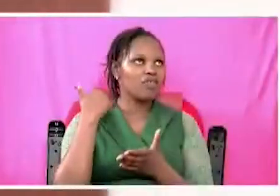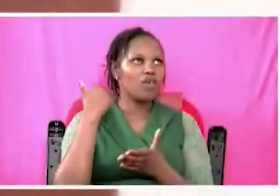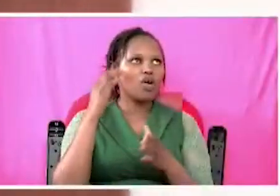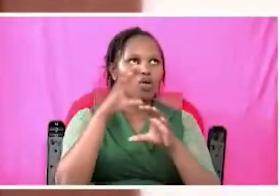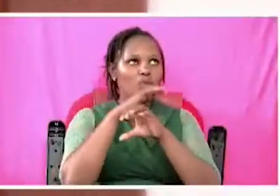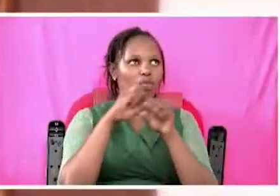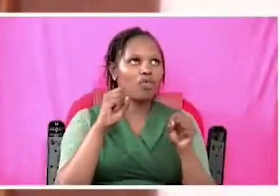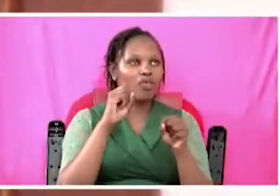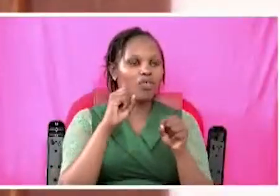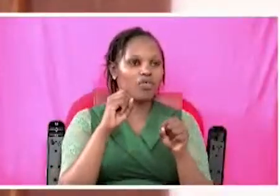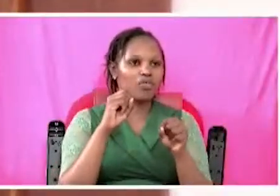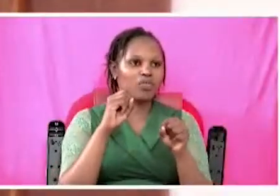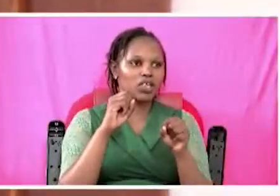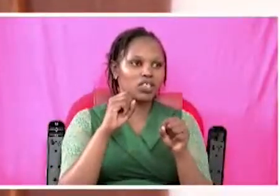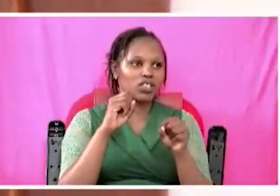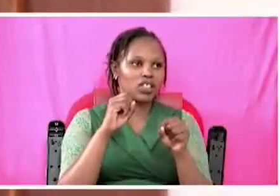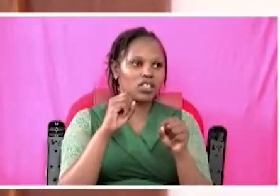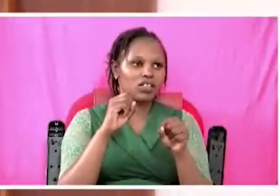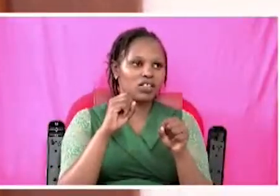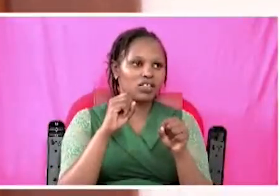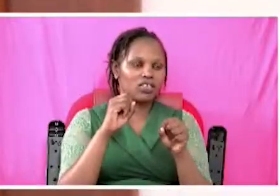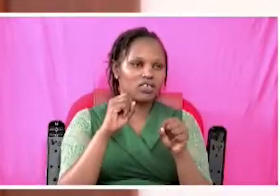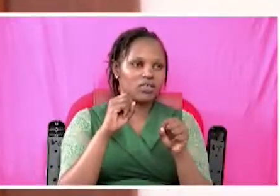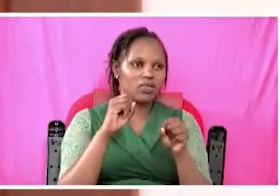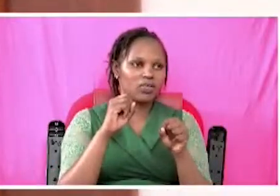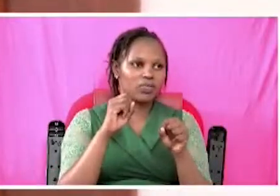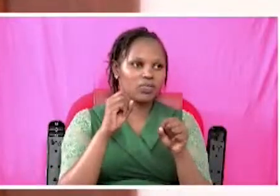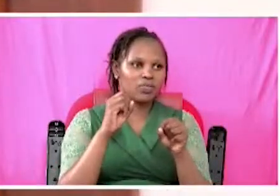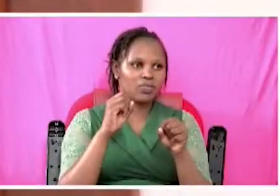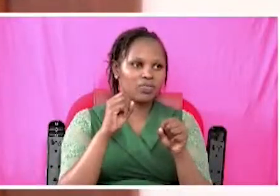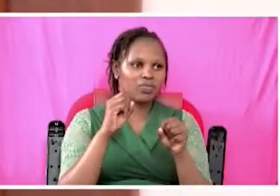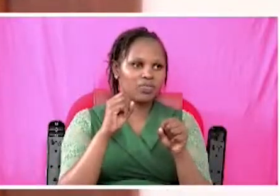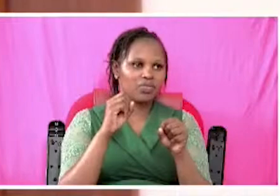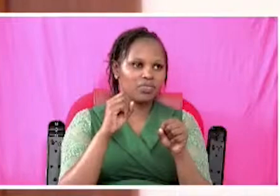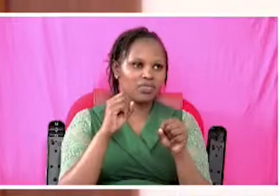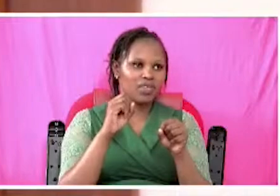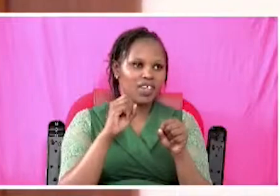first Kenyatta, yule mzee, siyo Kenyatta we were juzi,